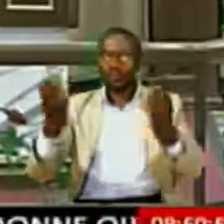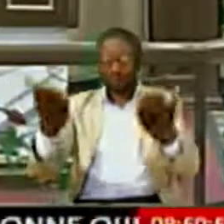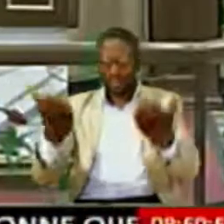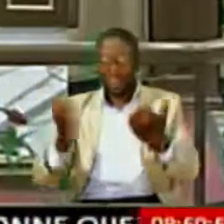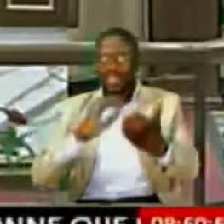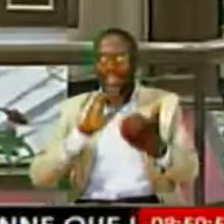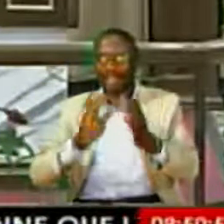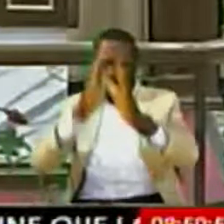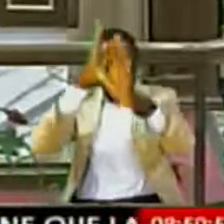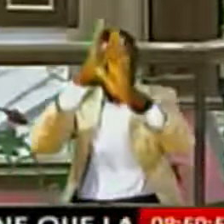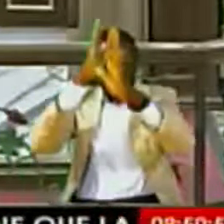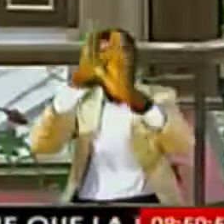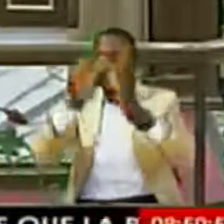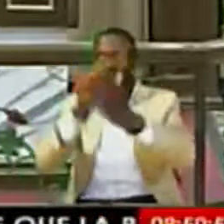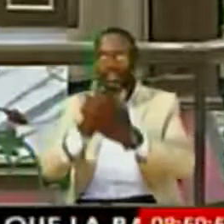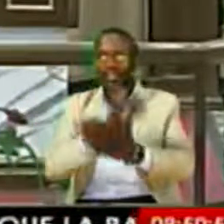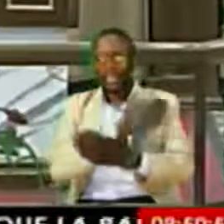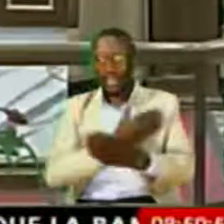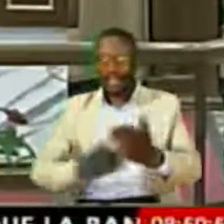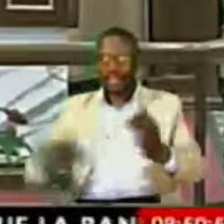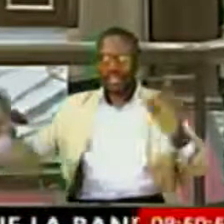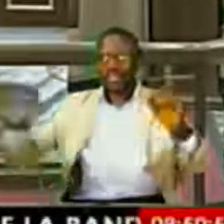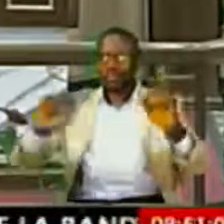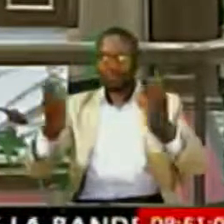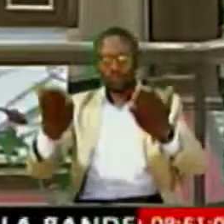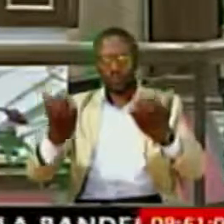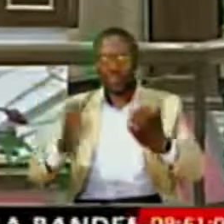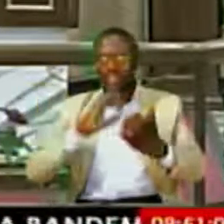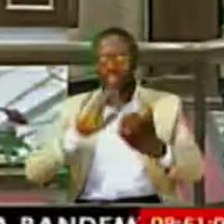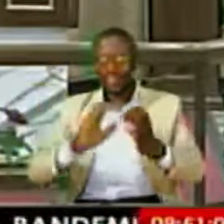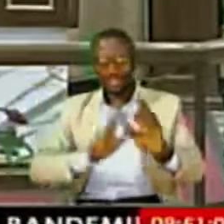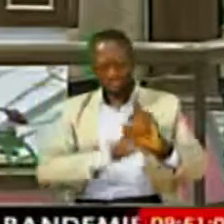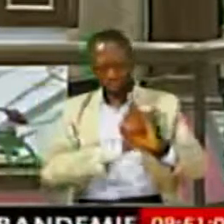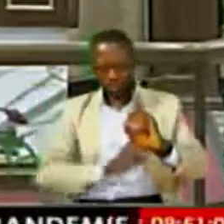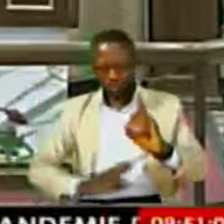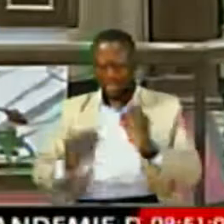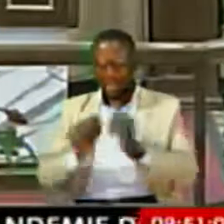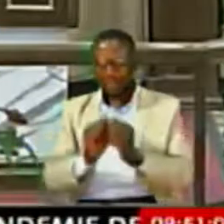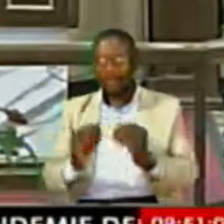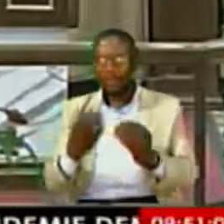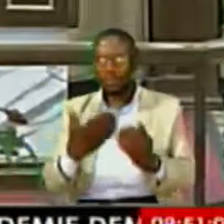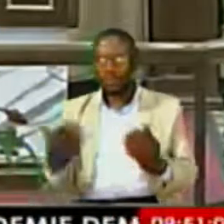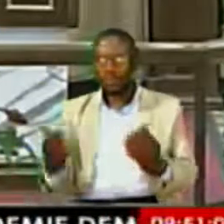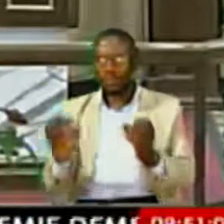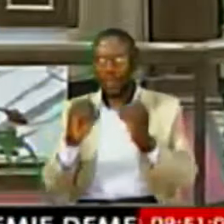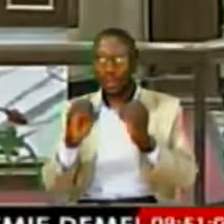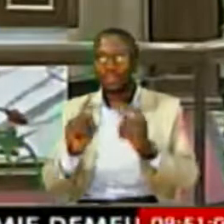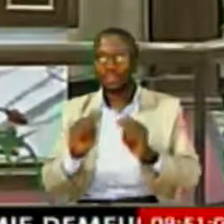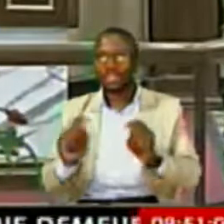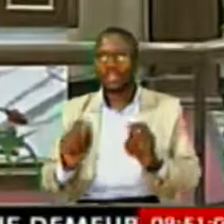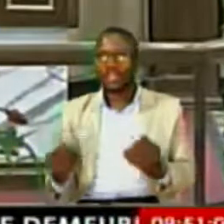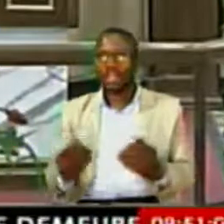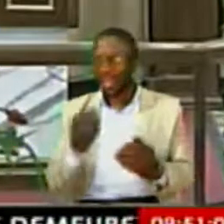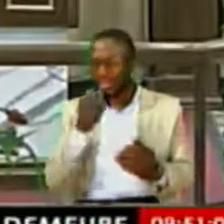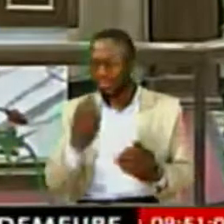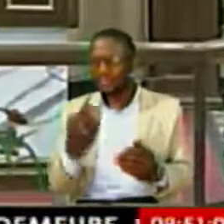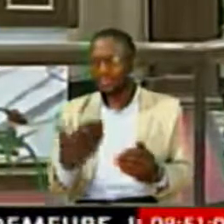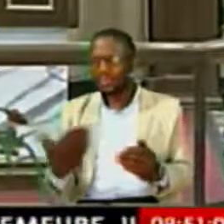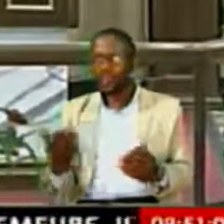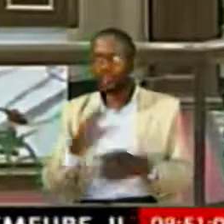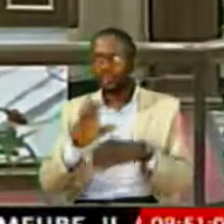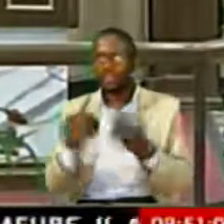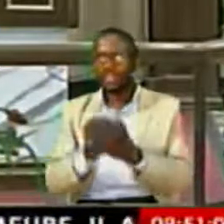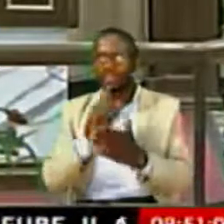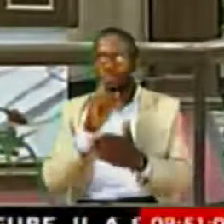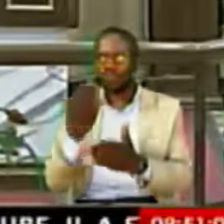father. Et il voulait être roi. And he wanted to be a king. Et beaucoup d'autres choses. And many other things. Toutes ces choses étaient en lui. All these things